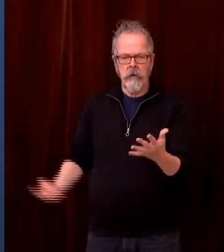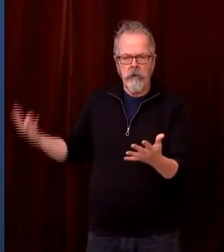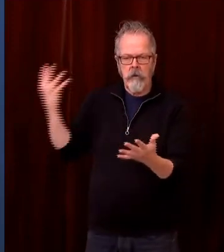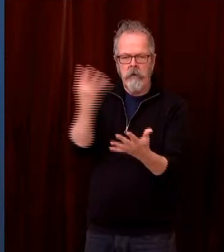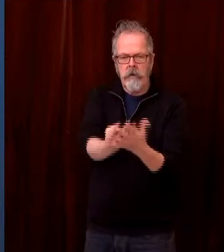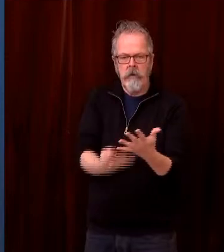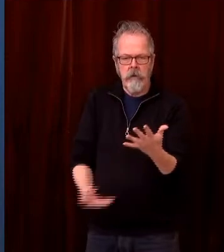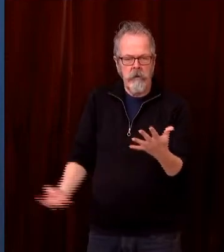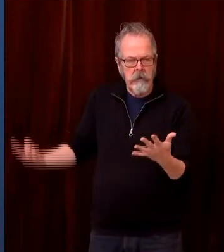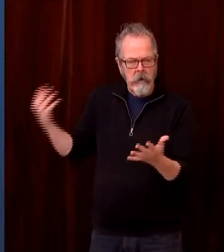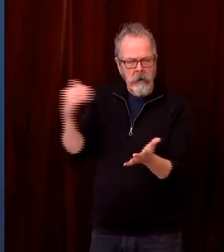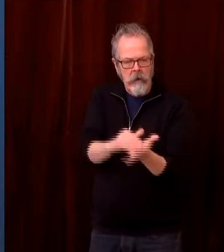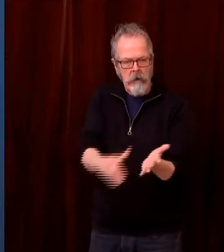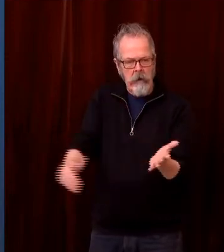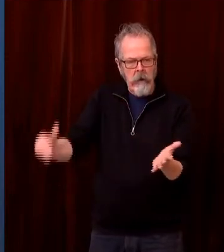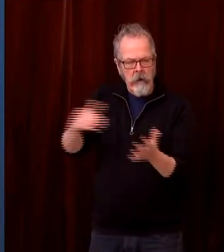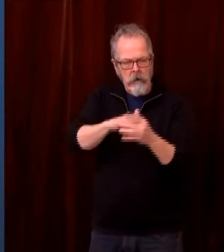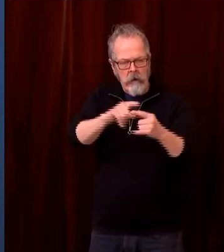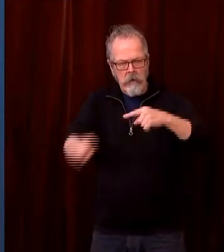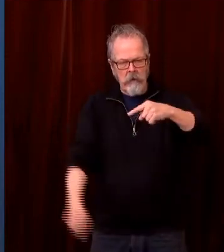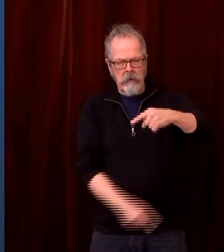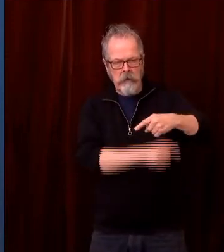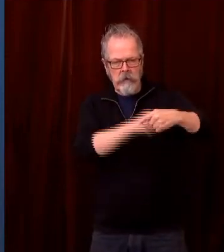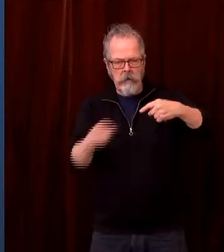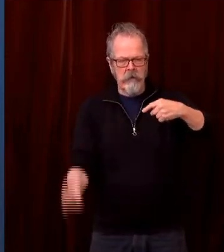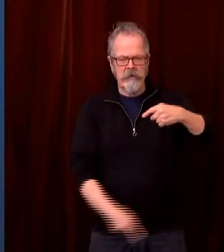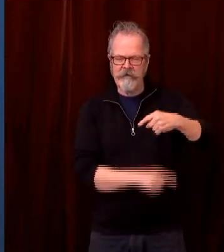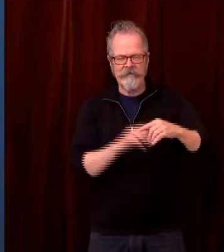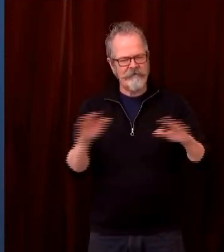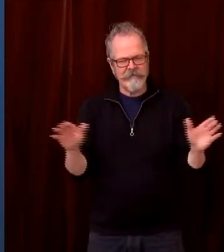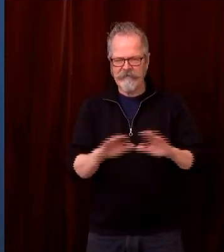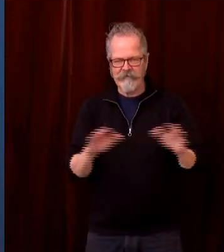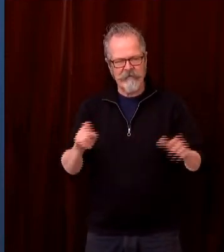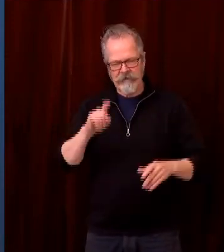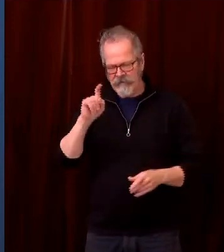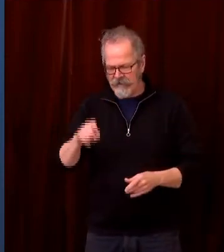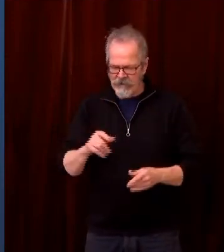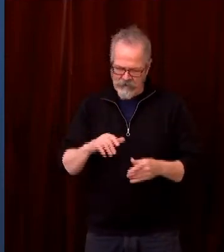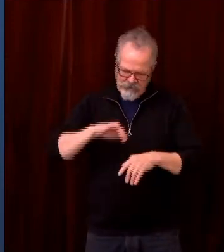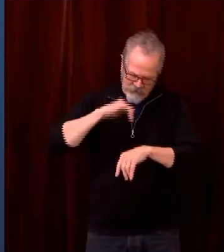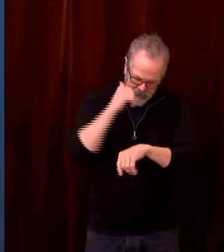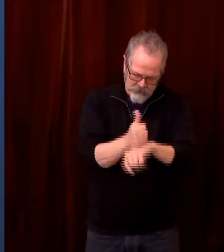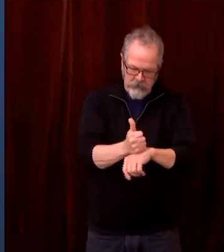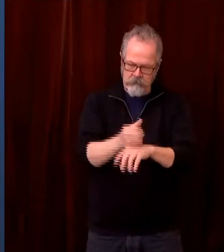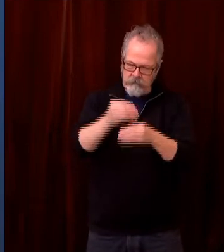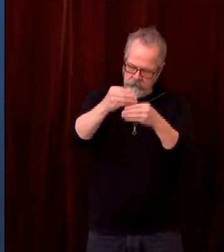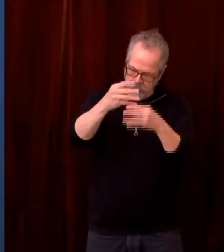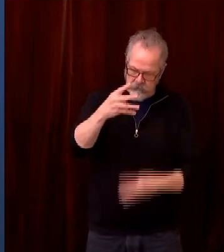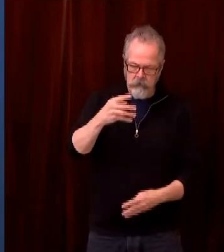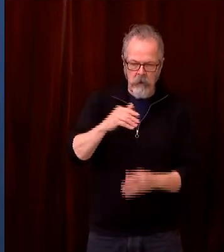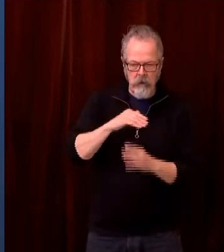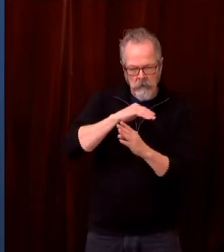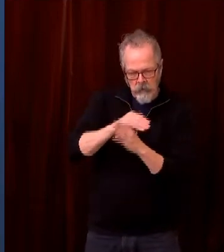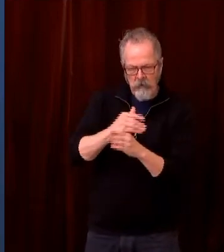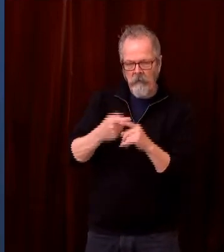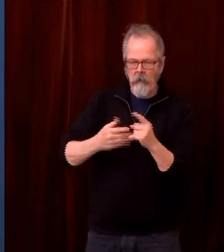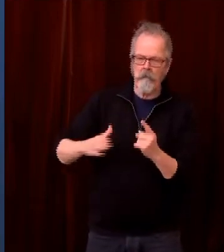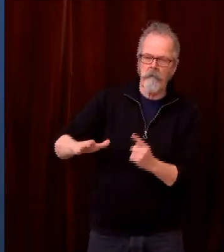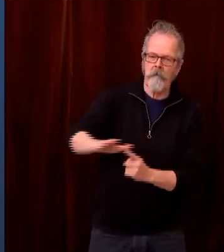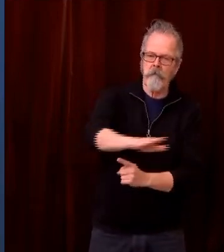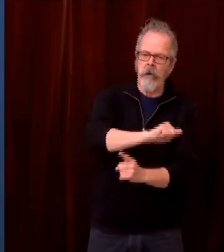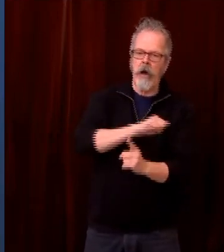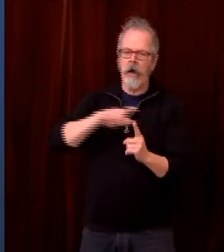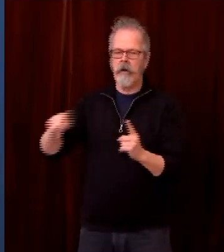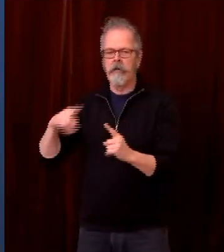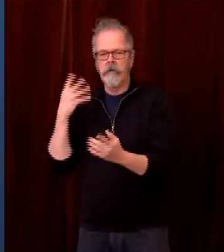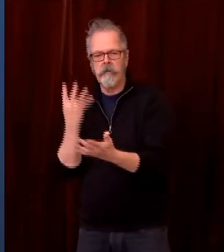And we find a person like that, and I hope we do very shortly. The cooling off period, I haven't looked at this issue. I'll have to